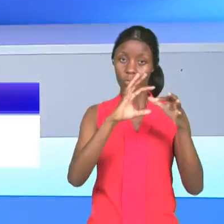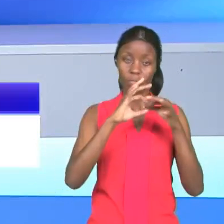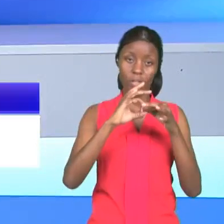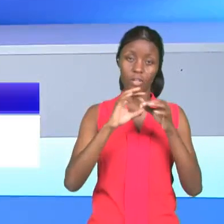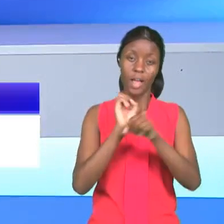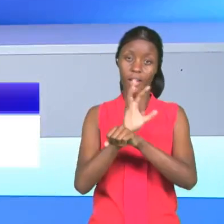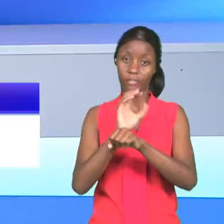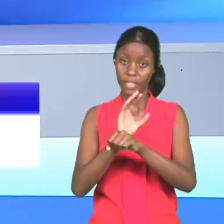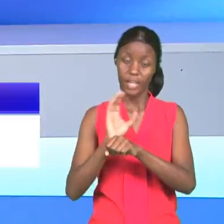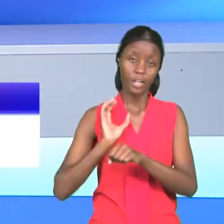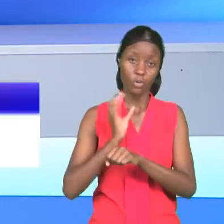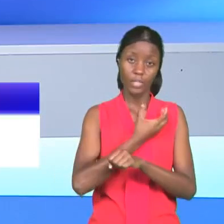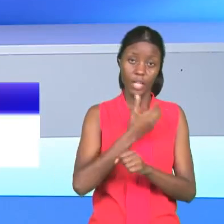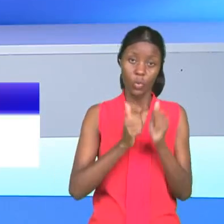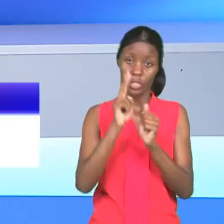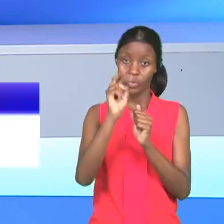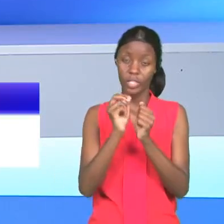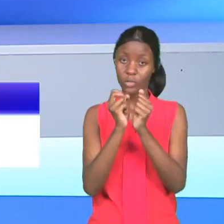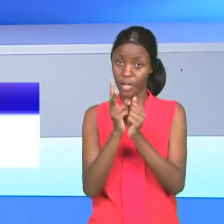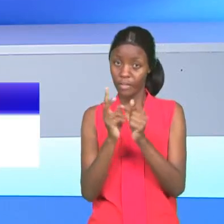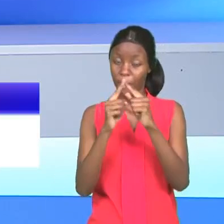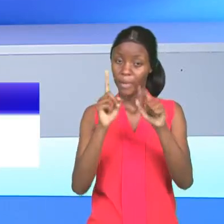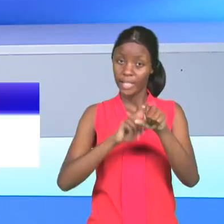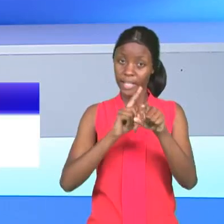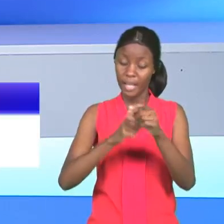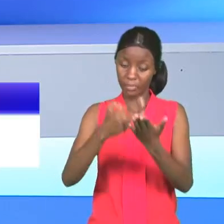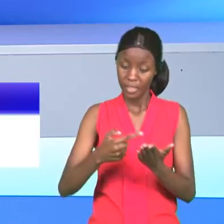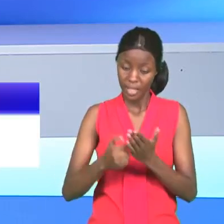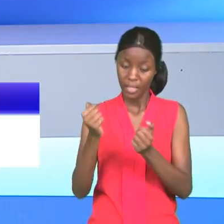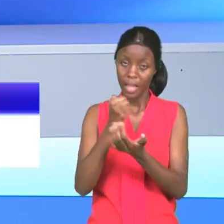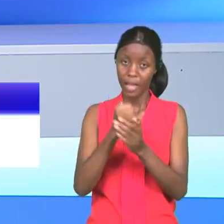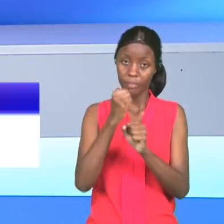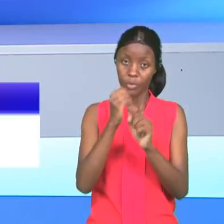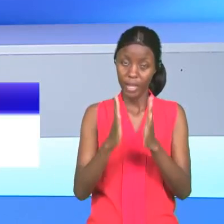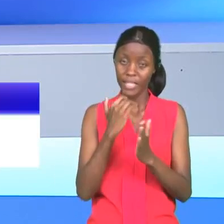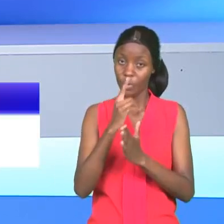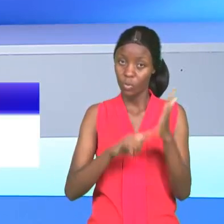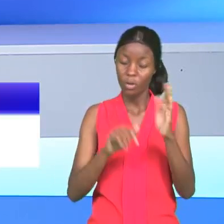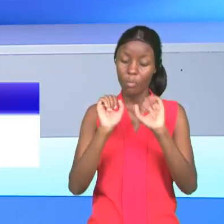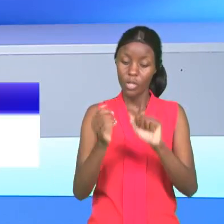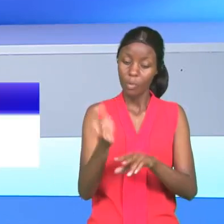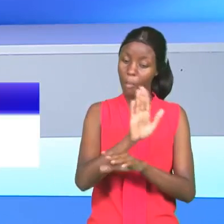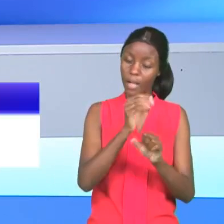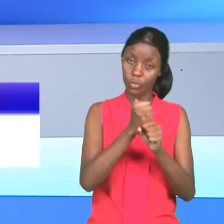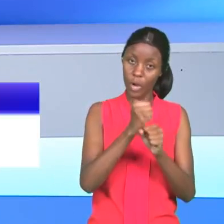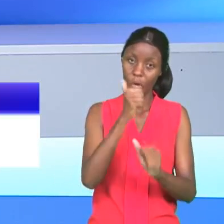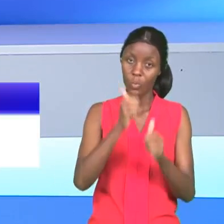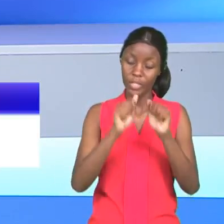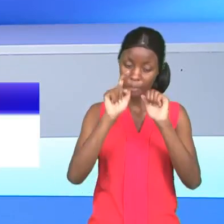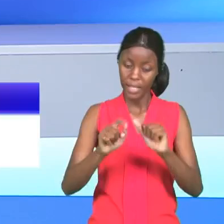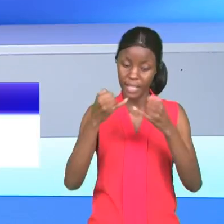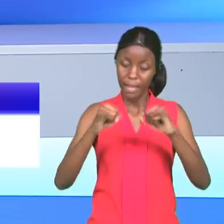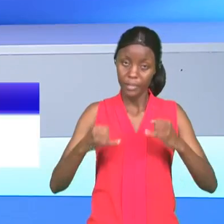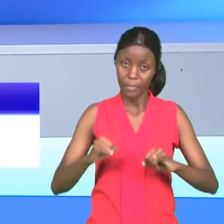2012. Following deliberations with their employer, however, the workers agreed on a return to work formula that should be implemented in the